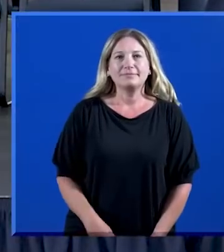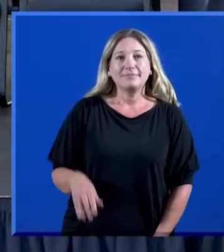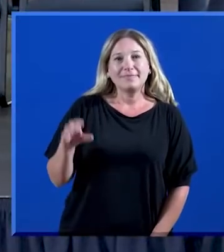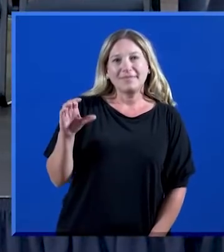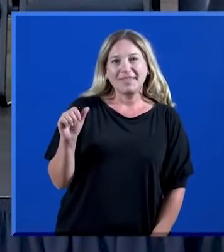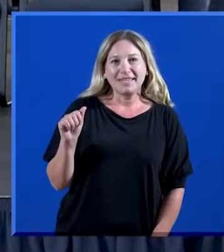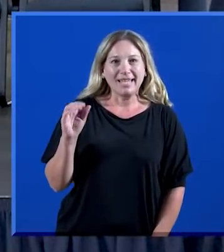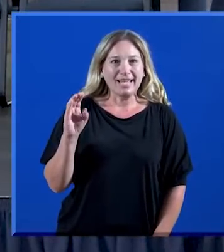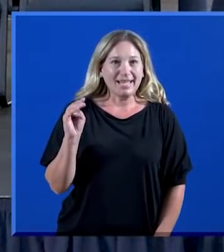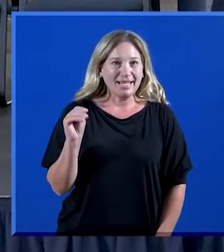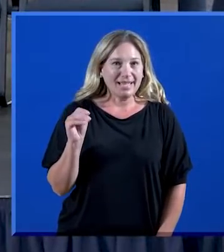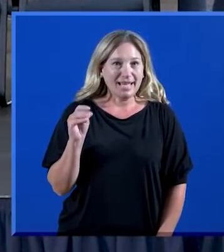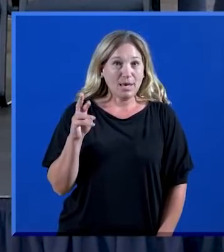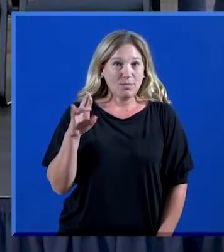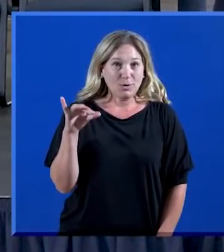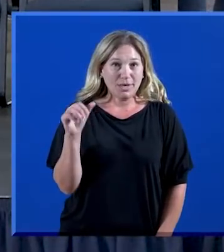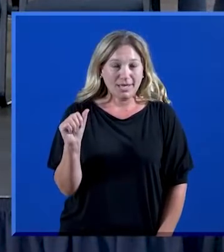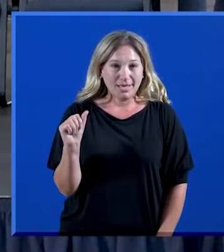Cambria Kersey.